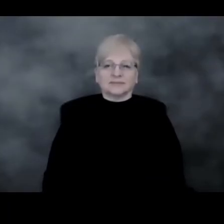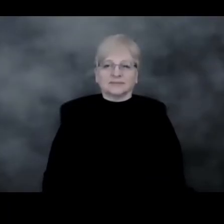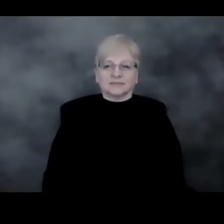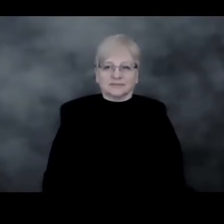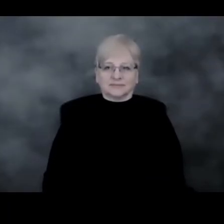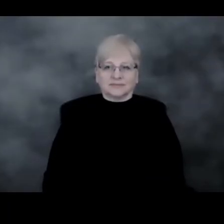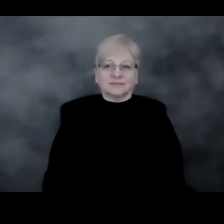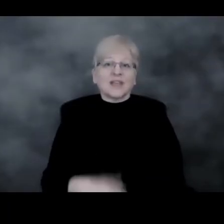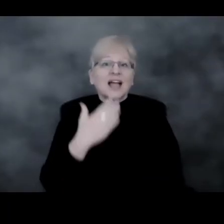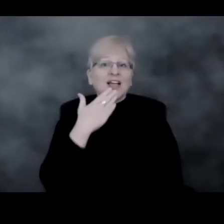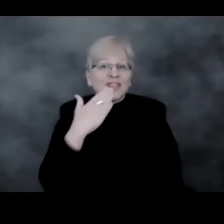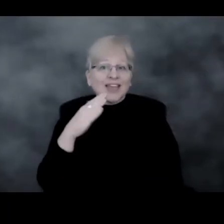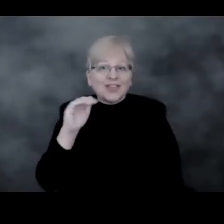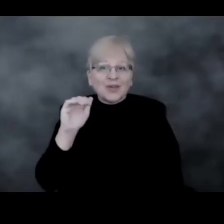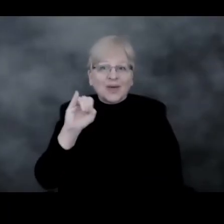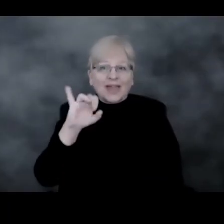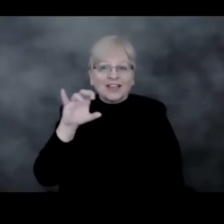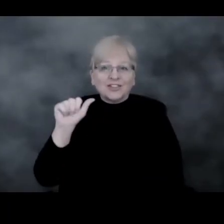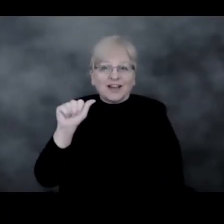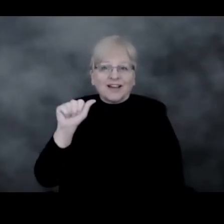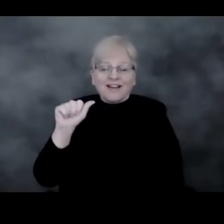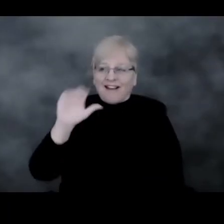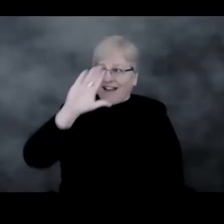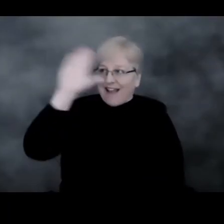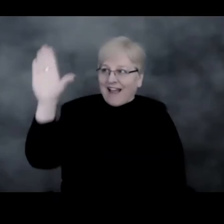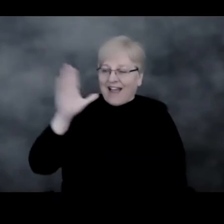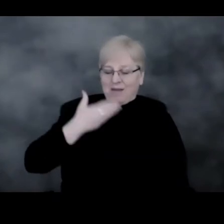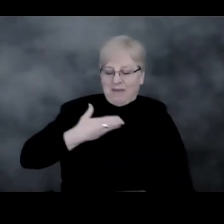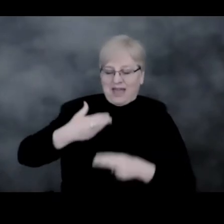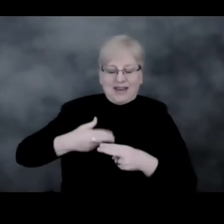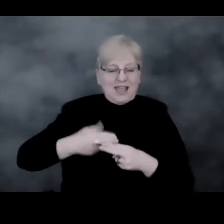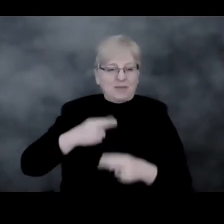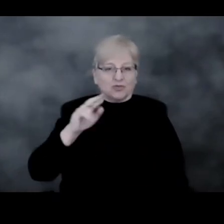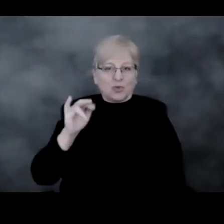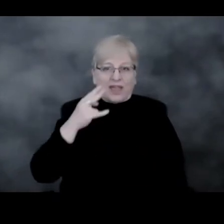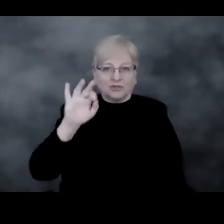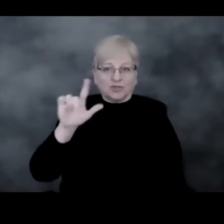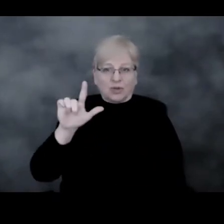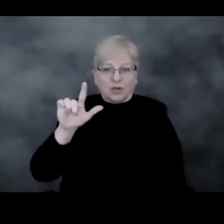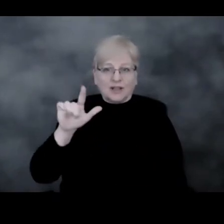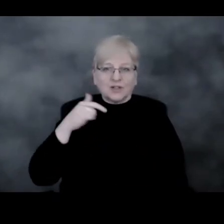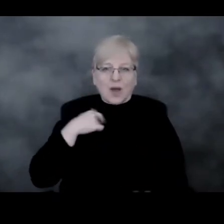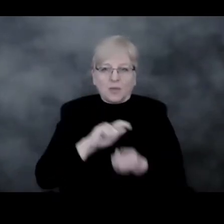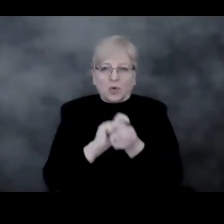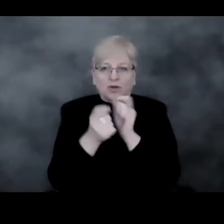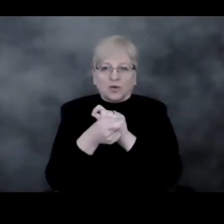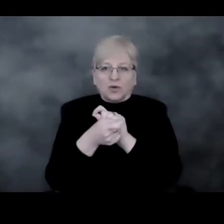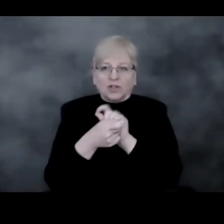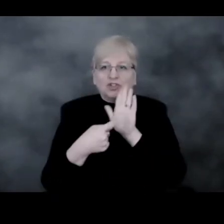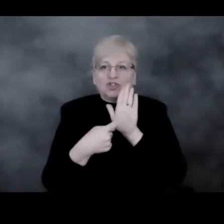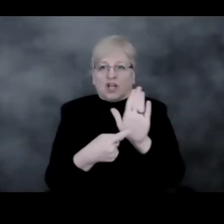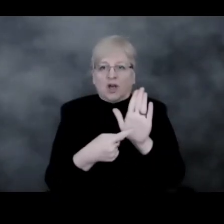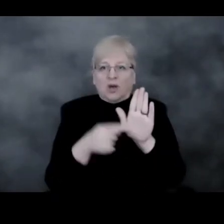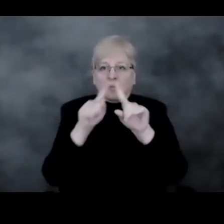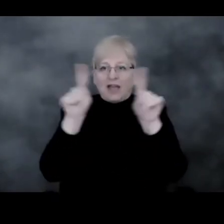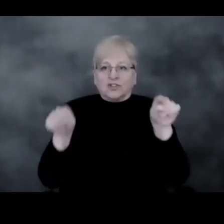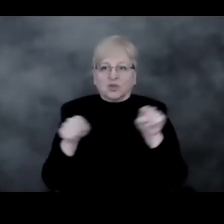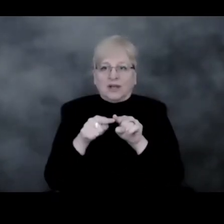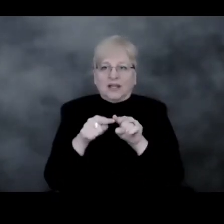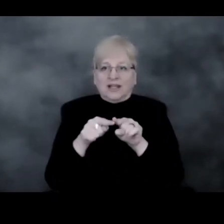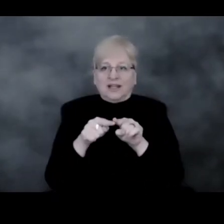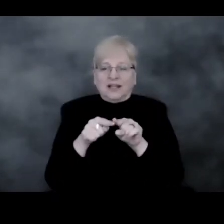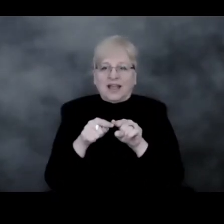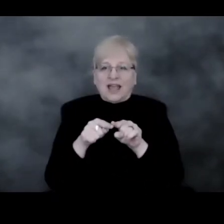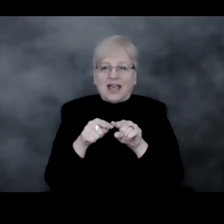Thank you, Asia. Hi, everybody. My name is Rachel, and I'm going to share my screen and walk you through the virtual